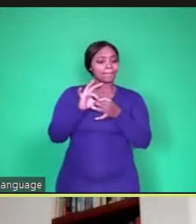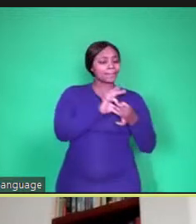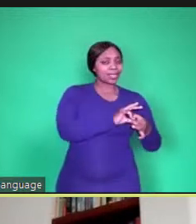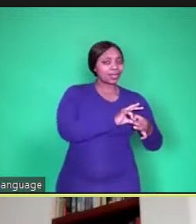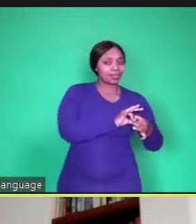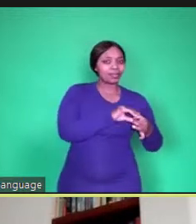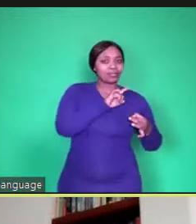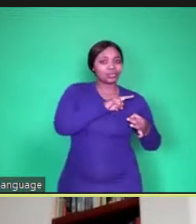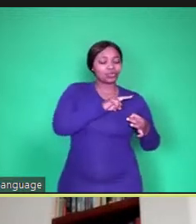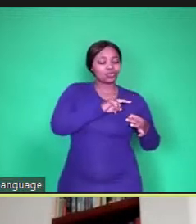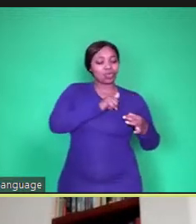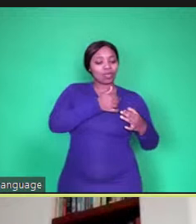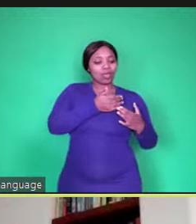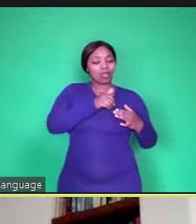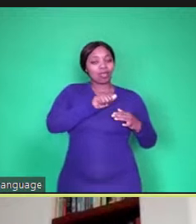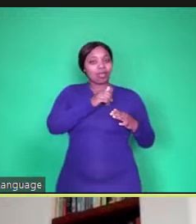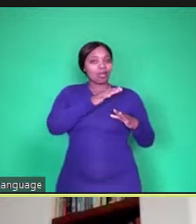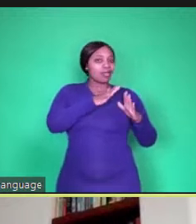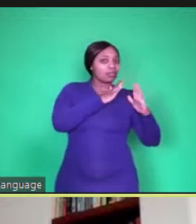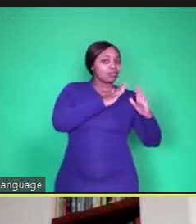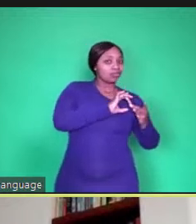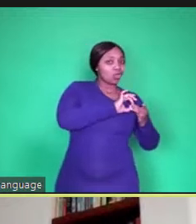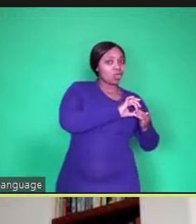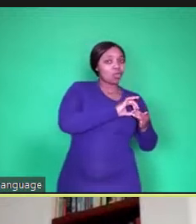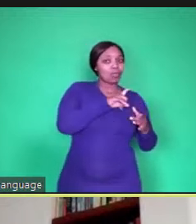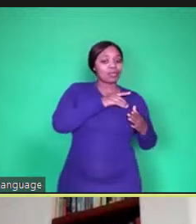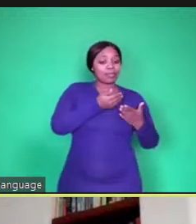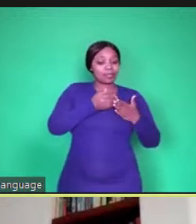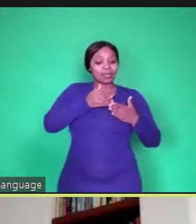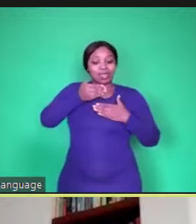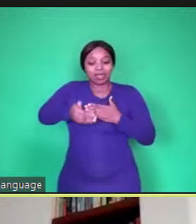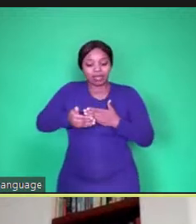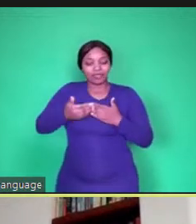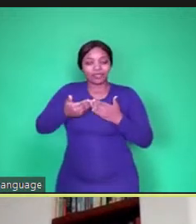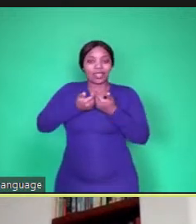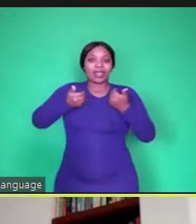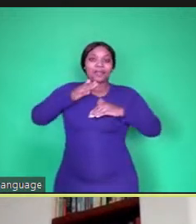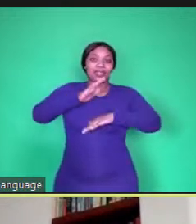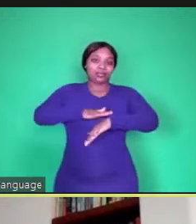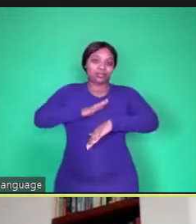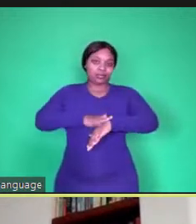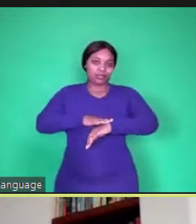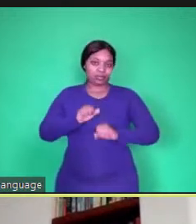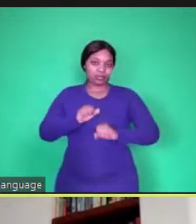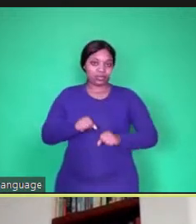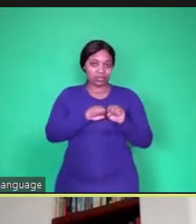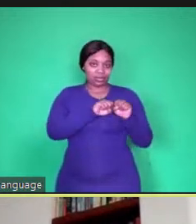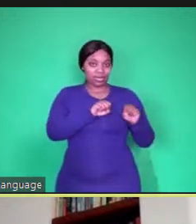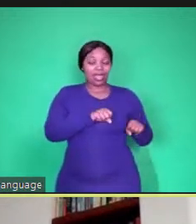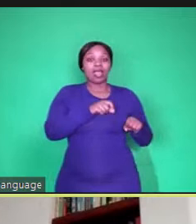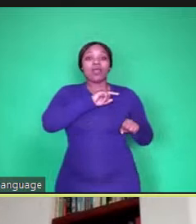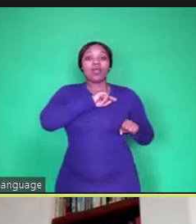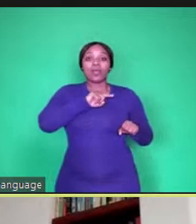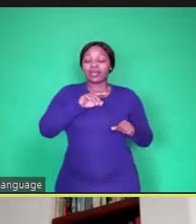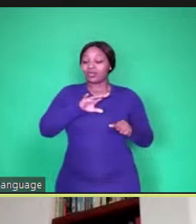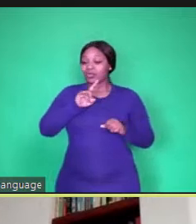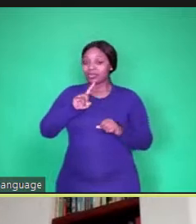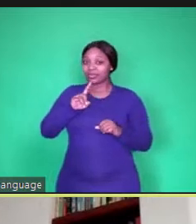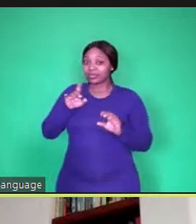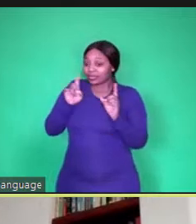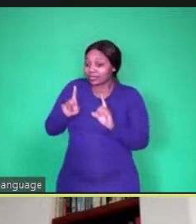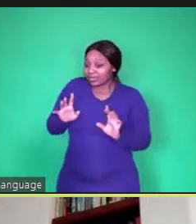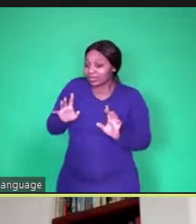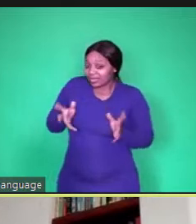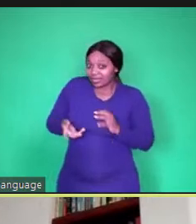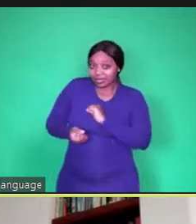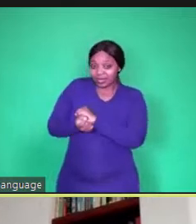in the post-apartheid period. And I think we need to recognize that this is not unique to South Africa. The persistence of translocality and